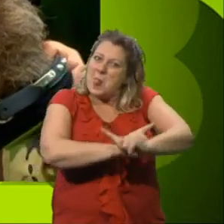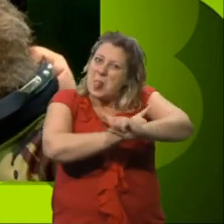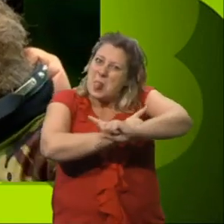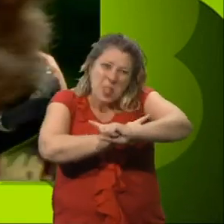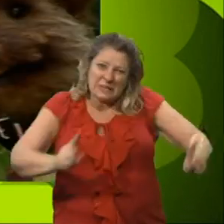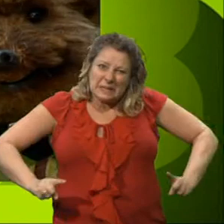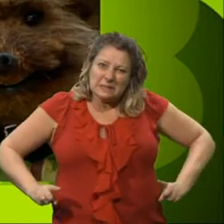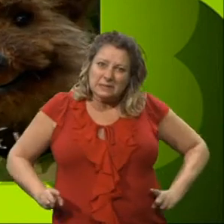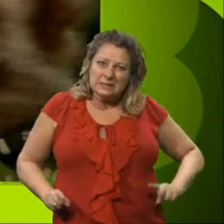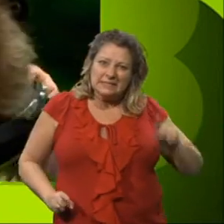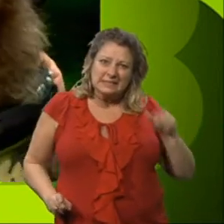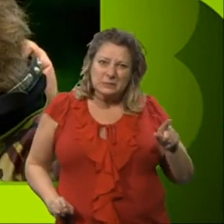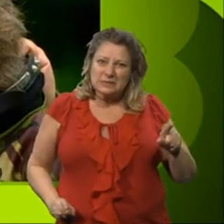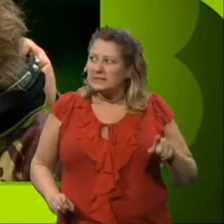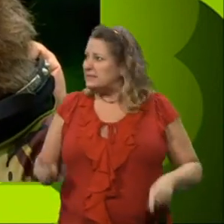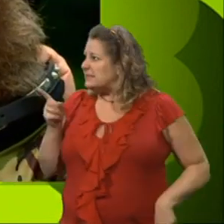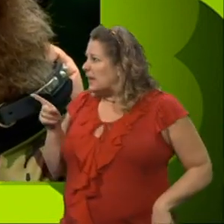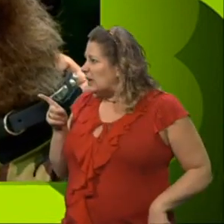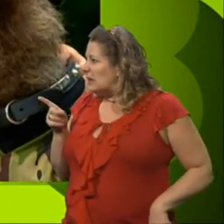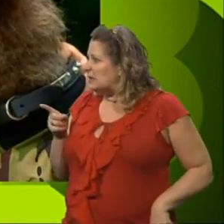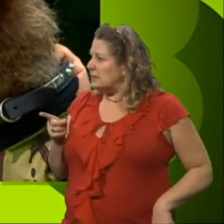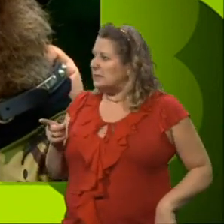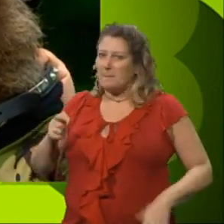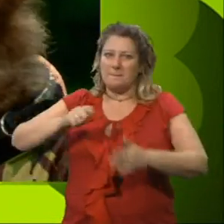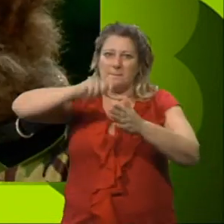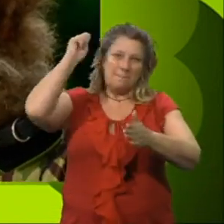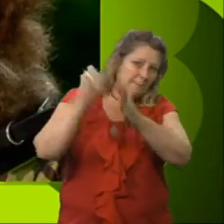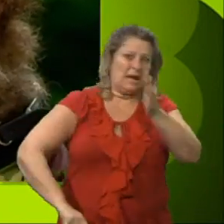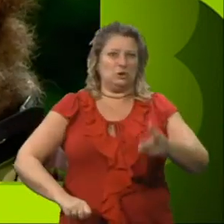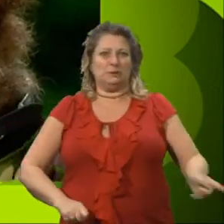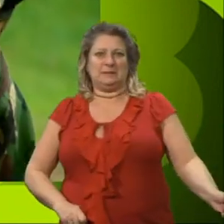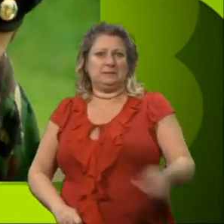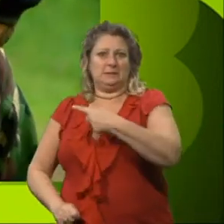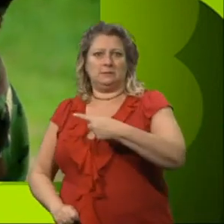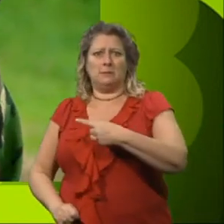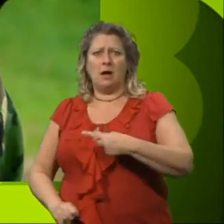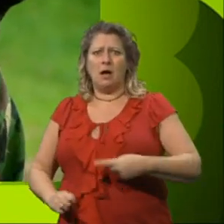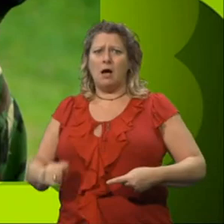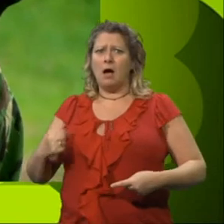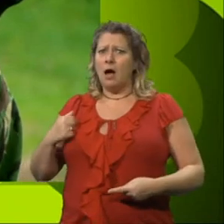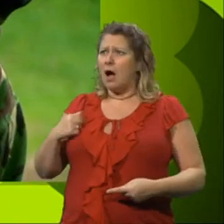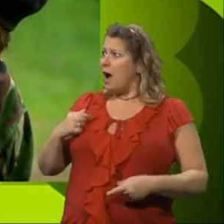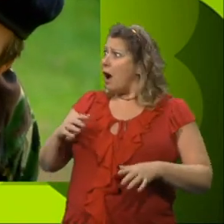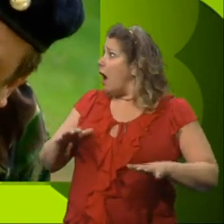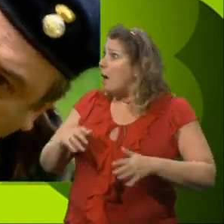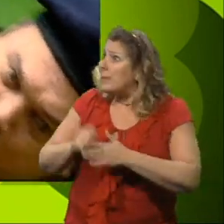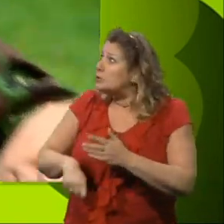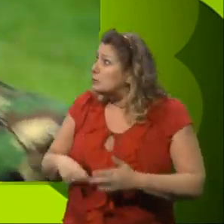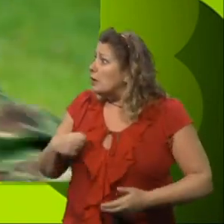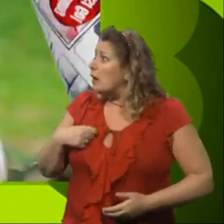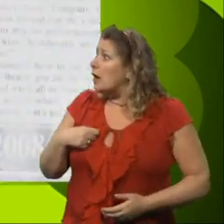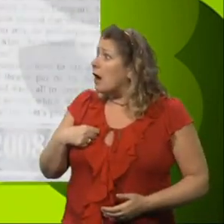it. Digby! Slacker! Punishment detail! The press-up wasn't punishment.